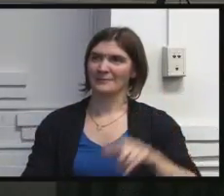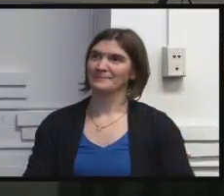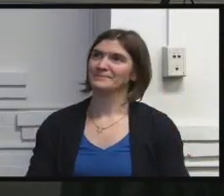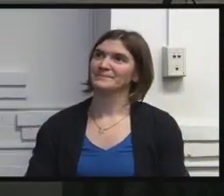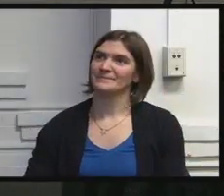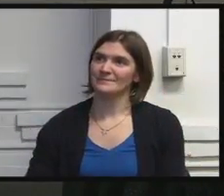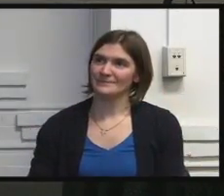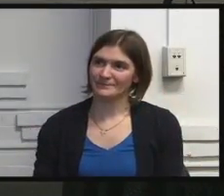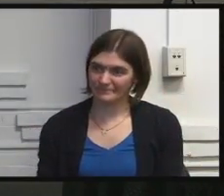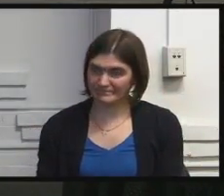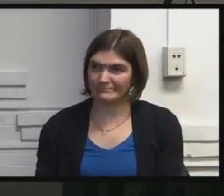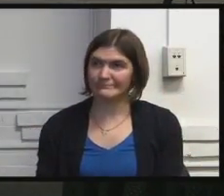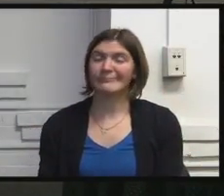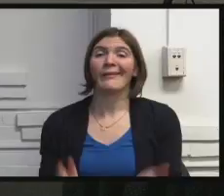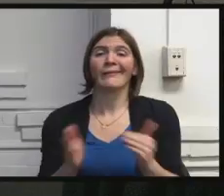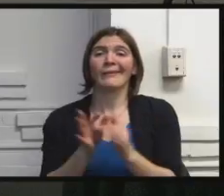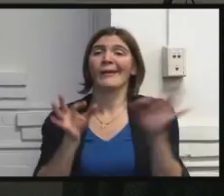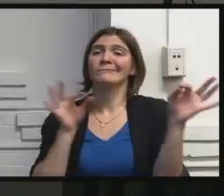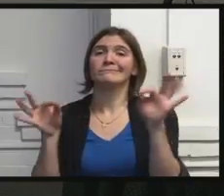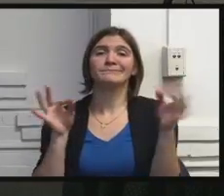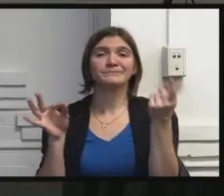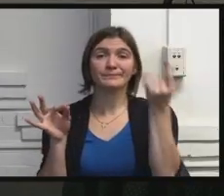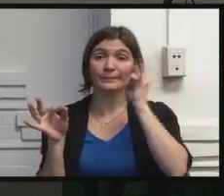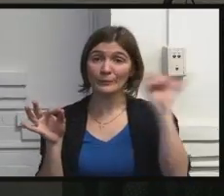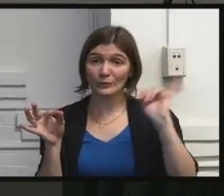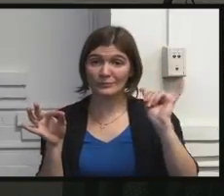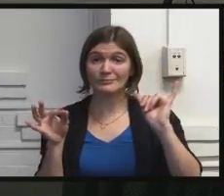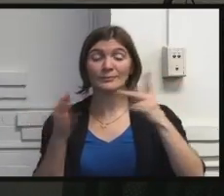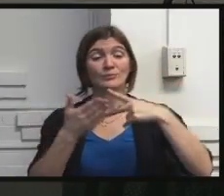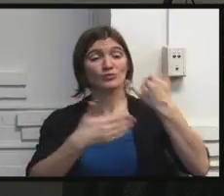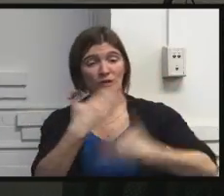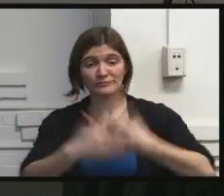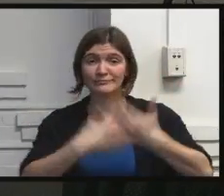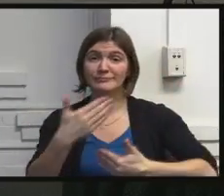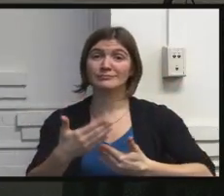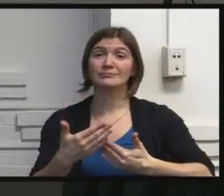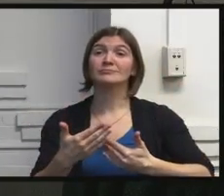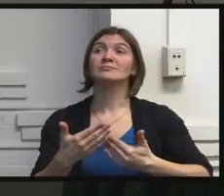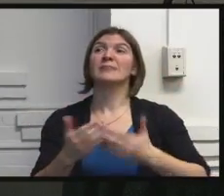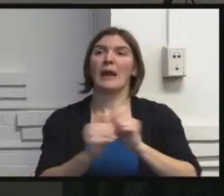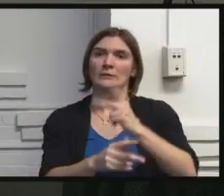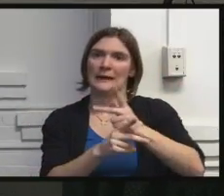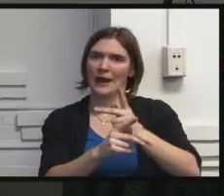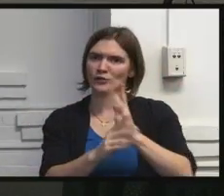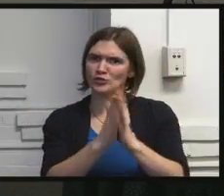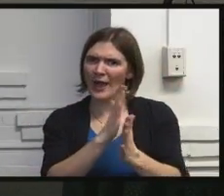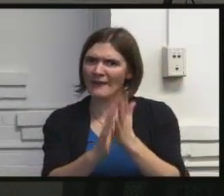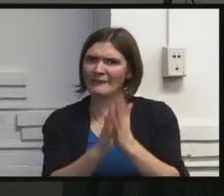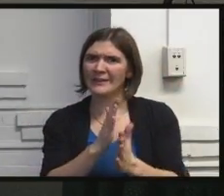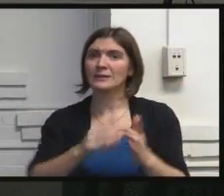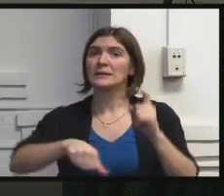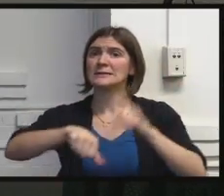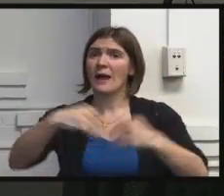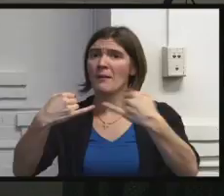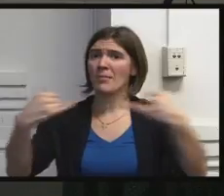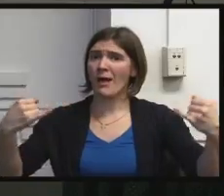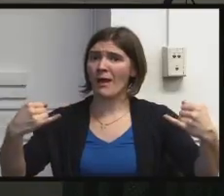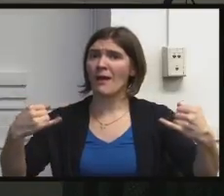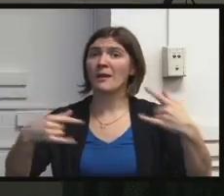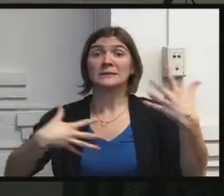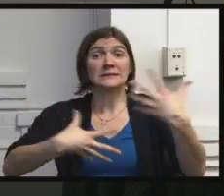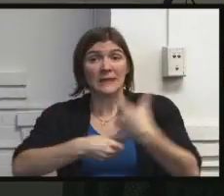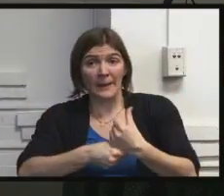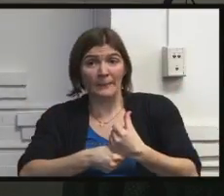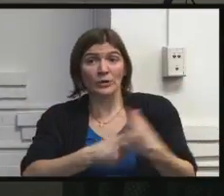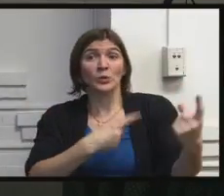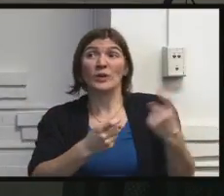So again, I'm going to provide you a little bit of an overview of our project development process, maintenance of traffic, the schedule, summary, next steps, and answer questions.